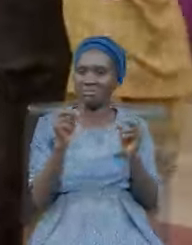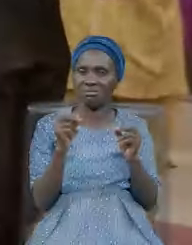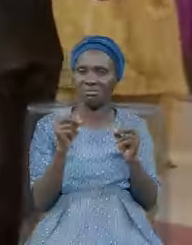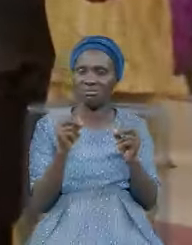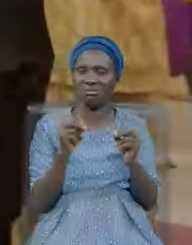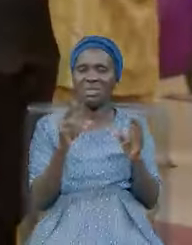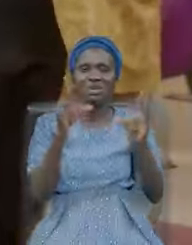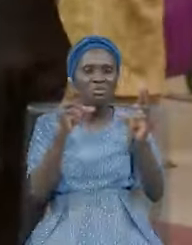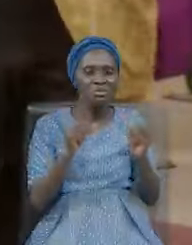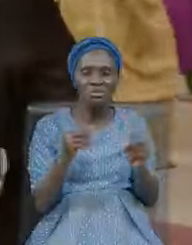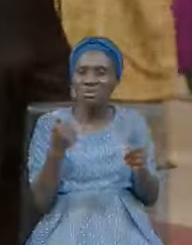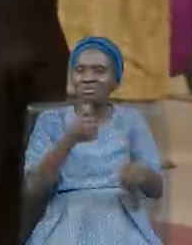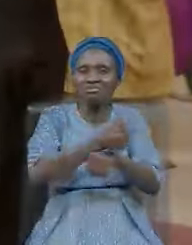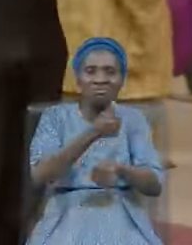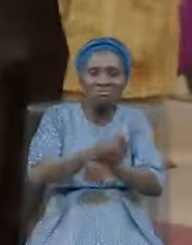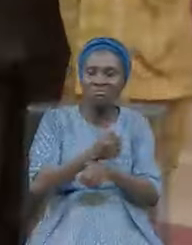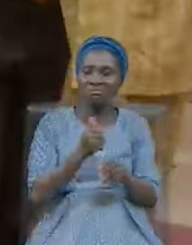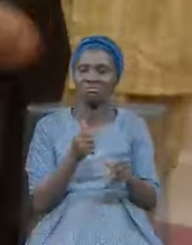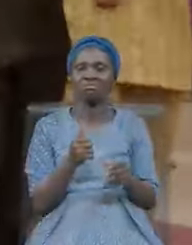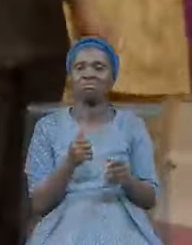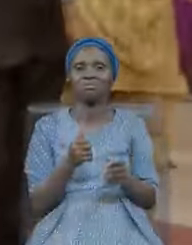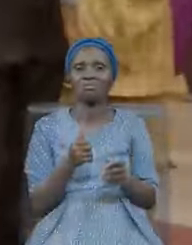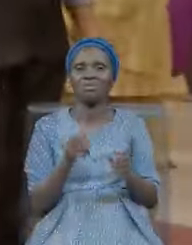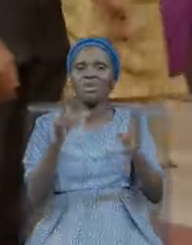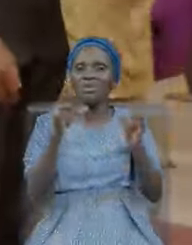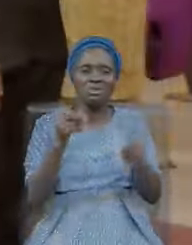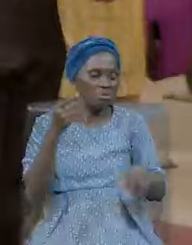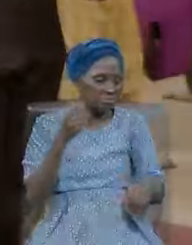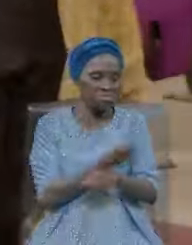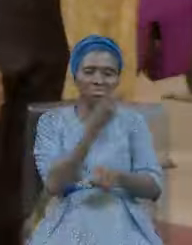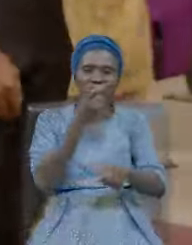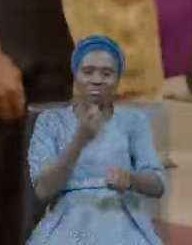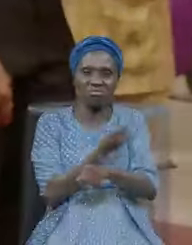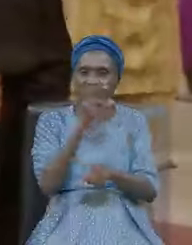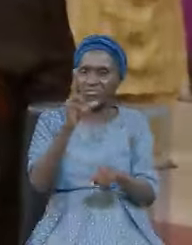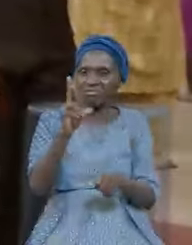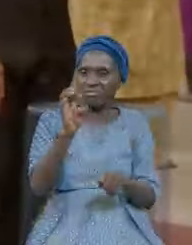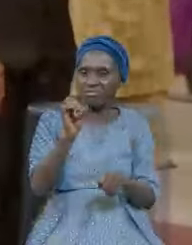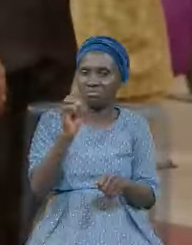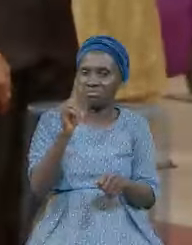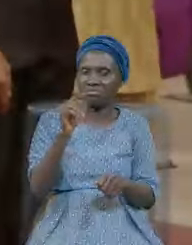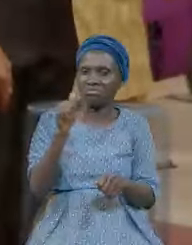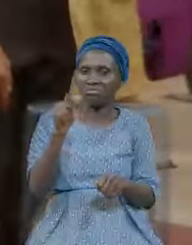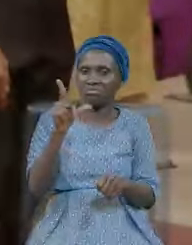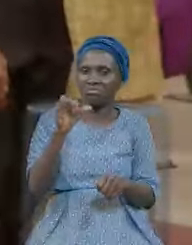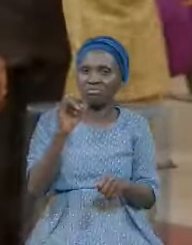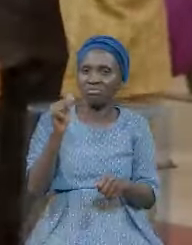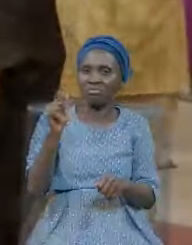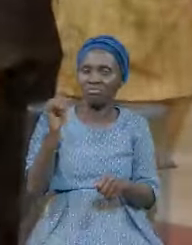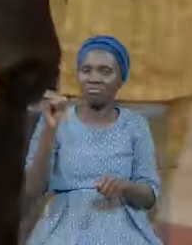no assault, no retaliation, no